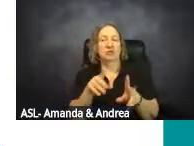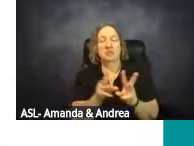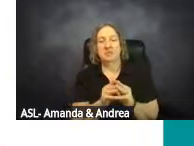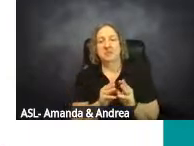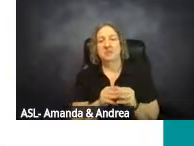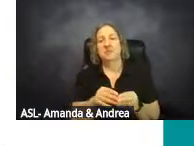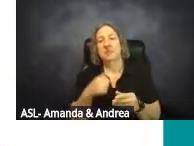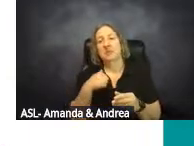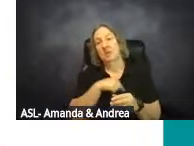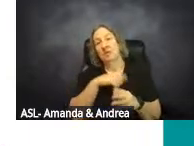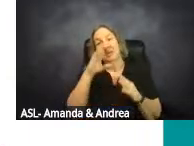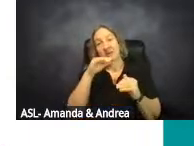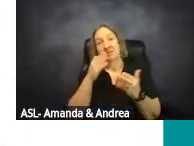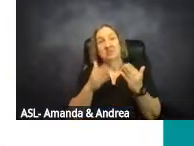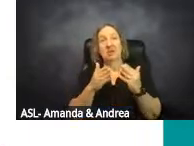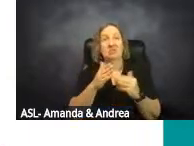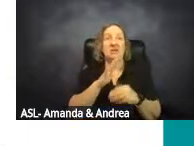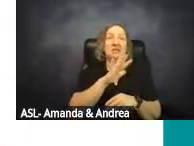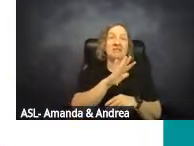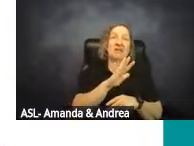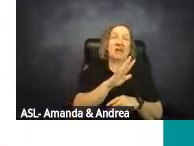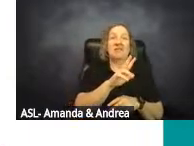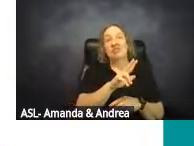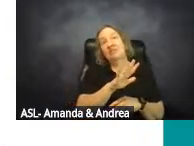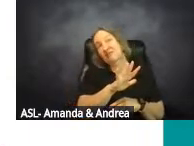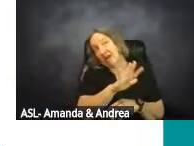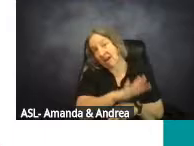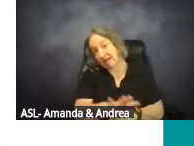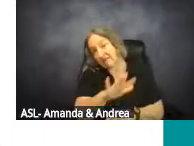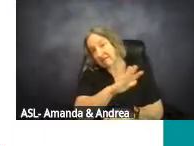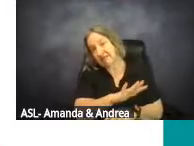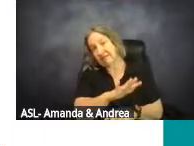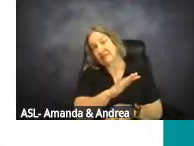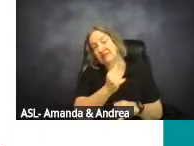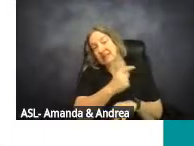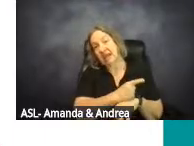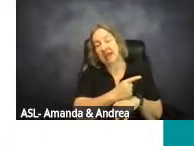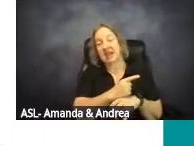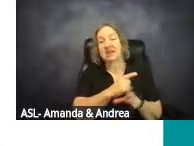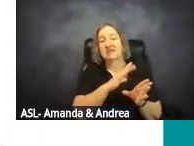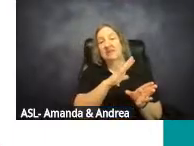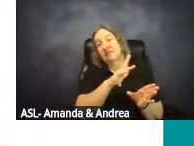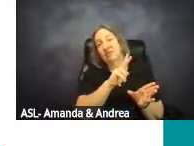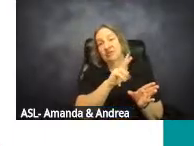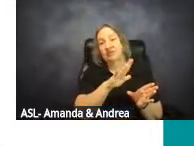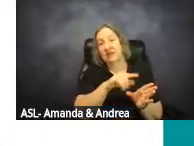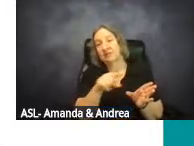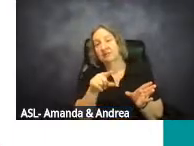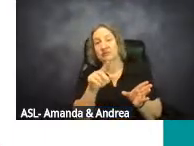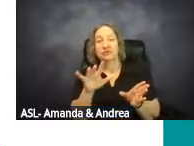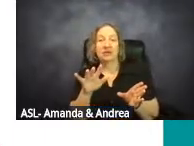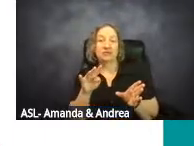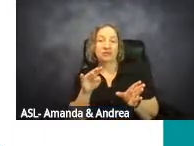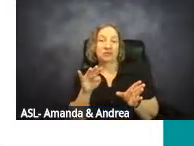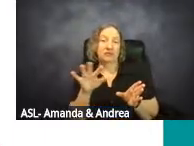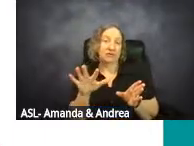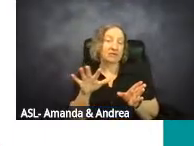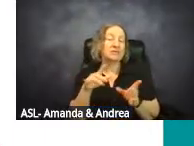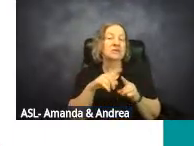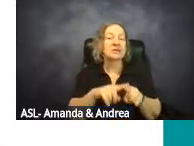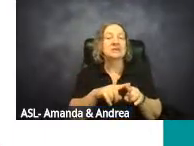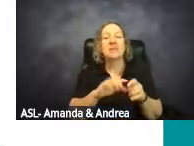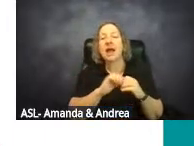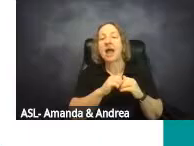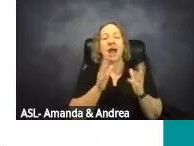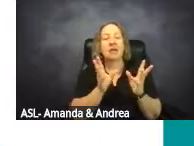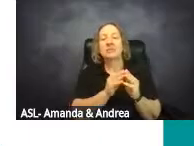may be between 5:35 and 5:45, depending on the flow of the